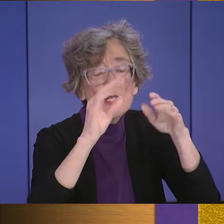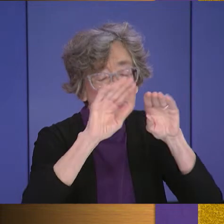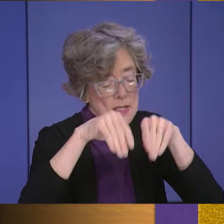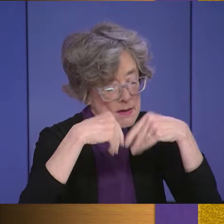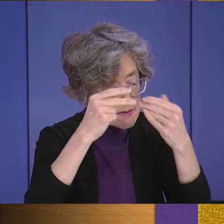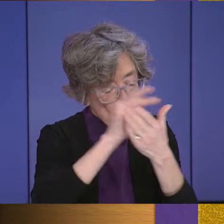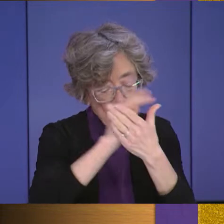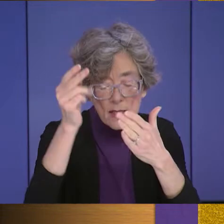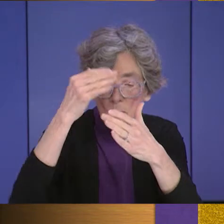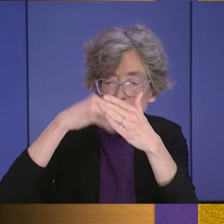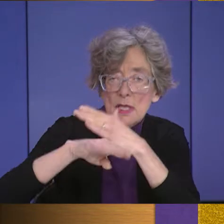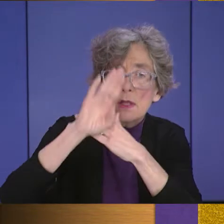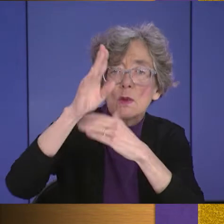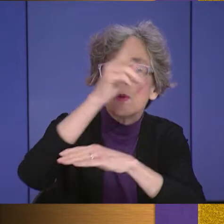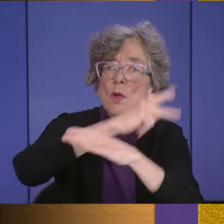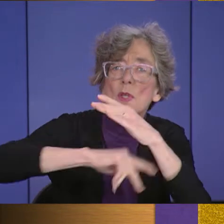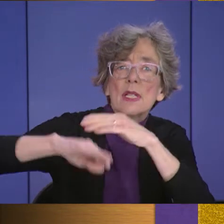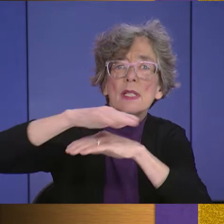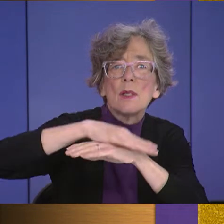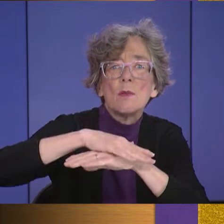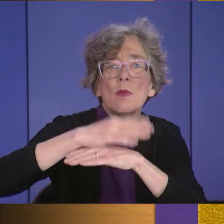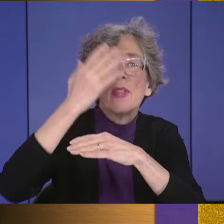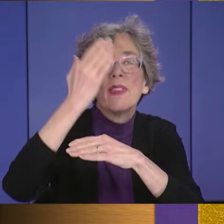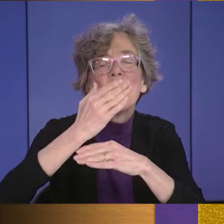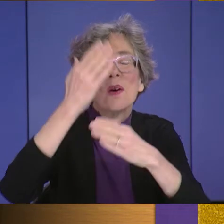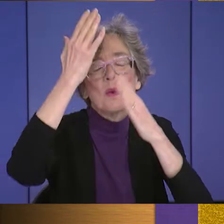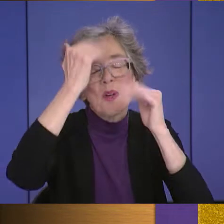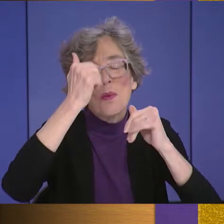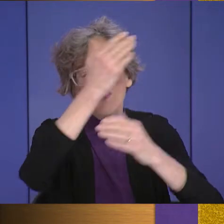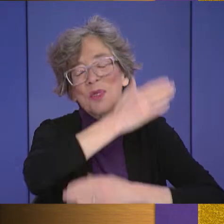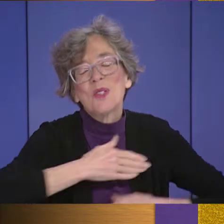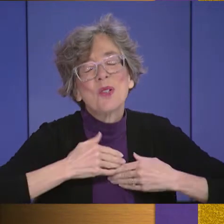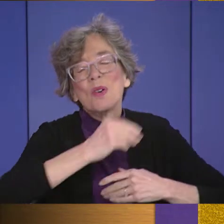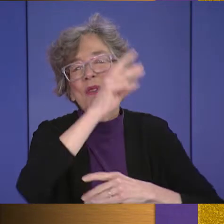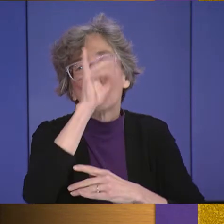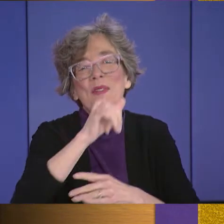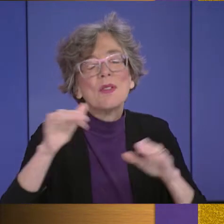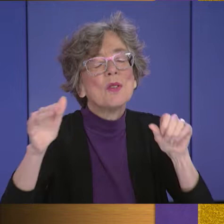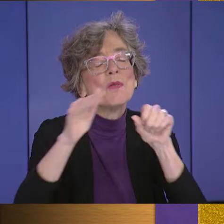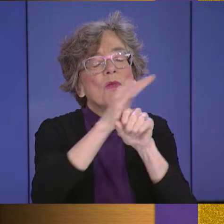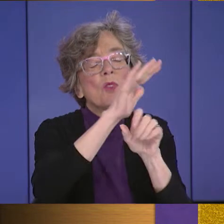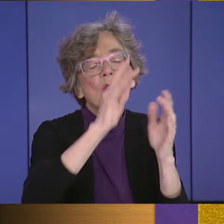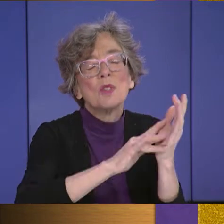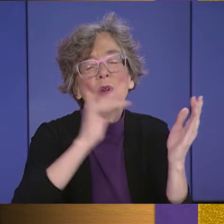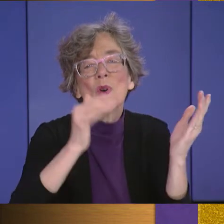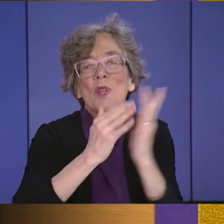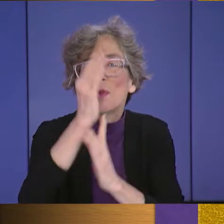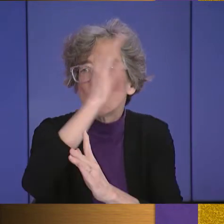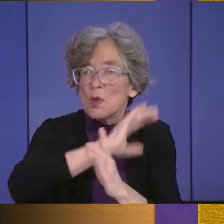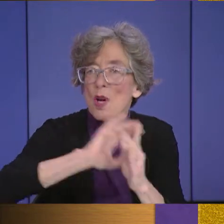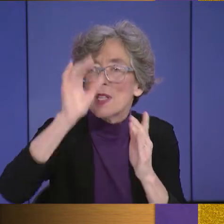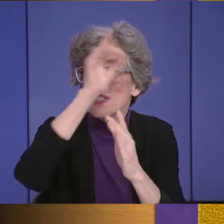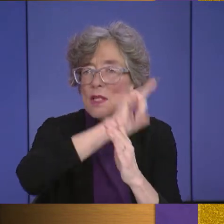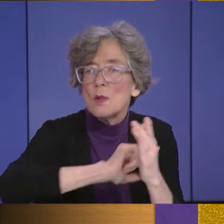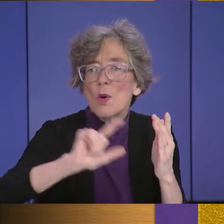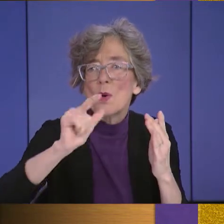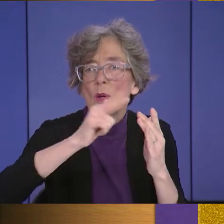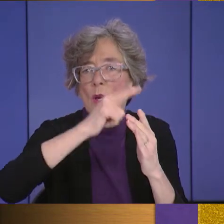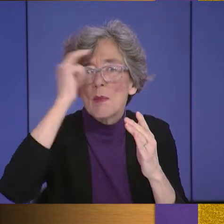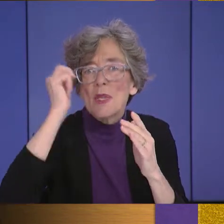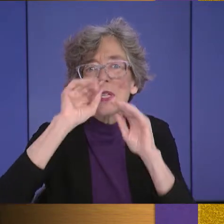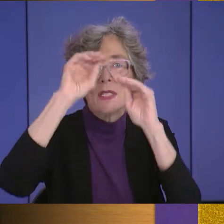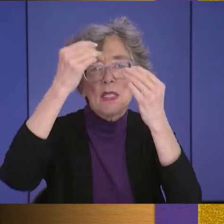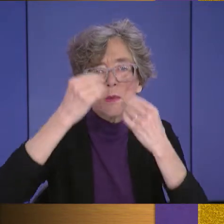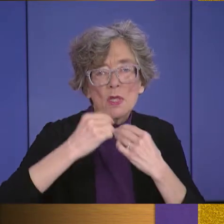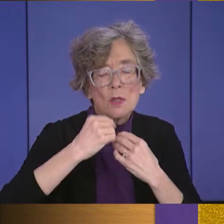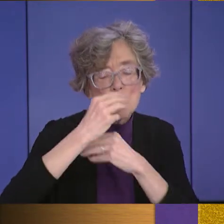give kind admittance to your kingdom. There we hope to enjoy forever the fullness of your glory, through Christ our Lord, through whom you bestow on the